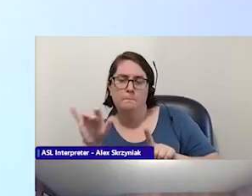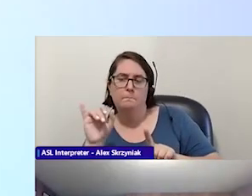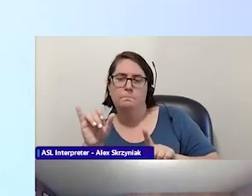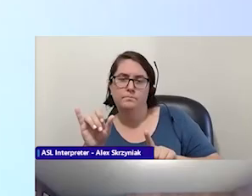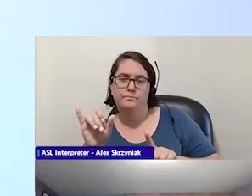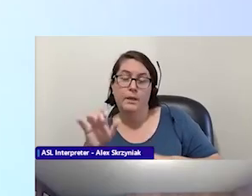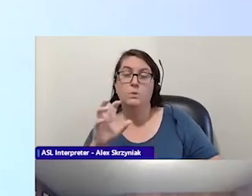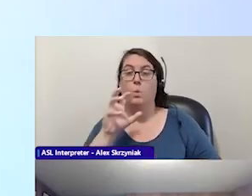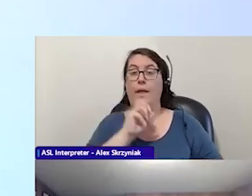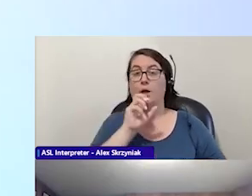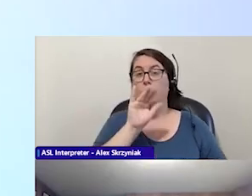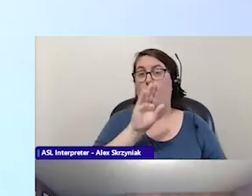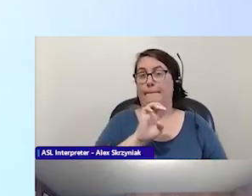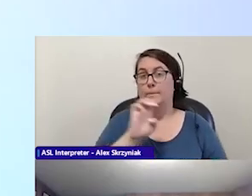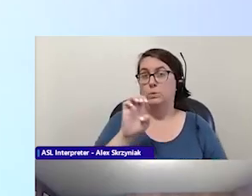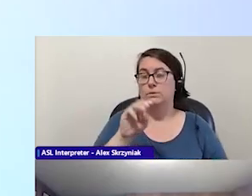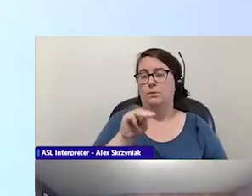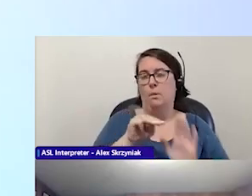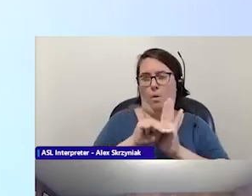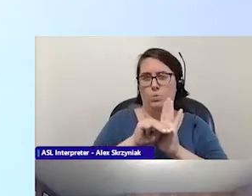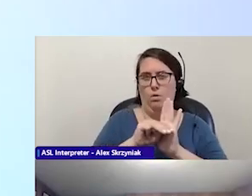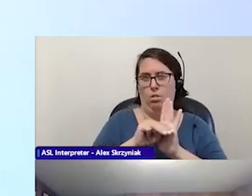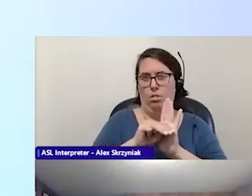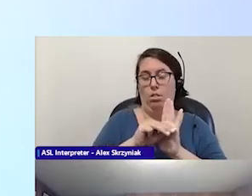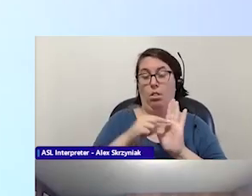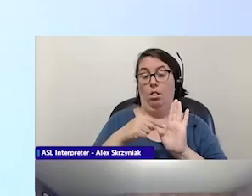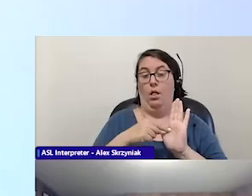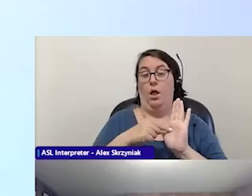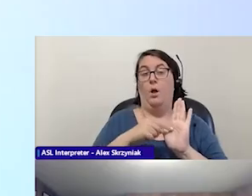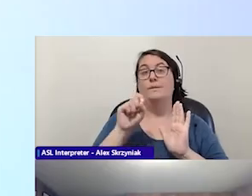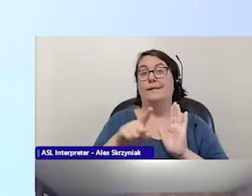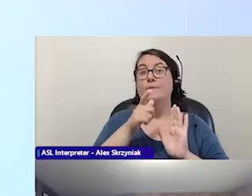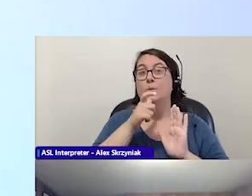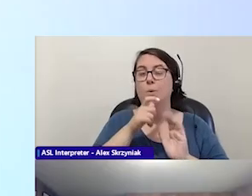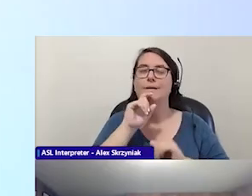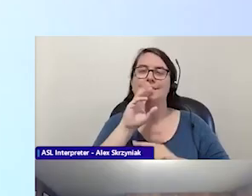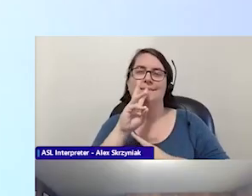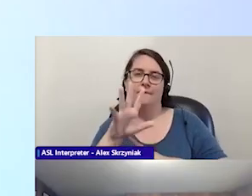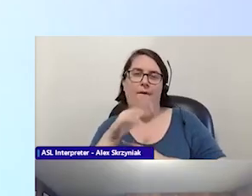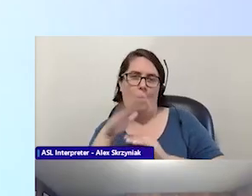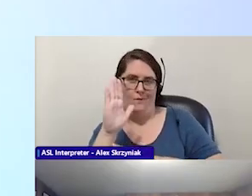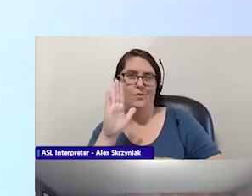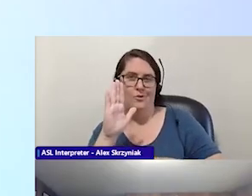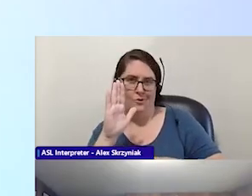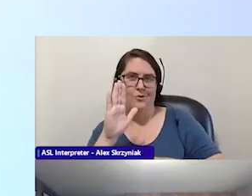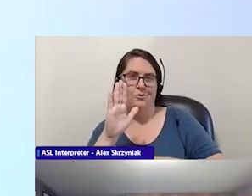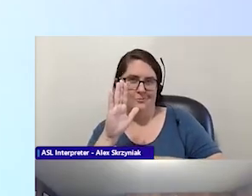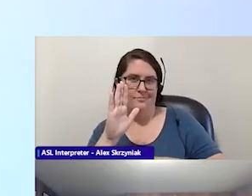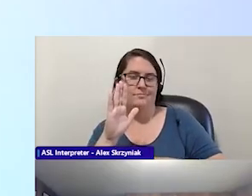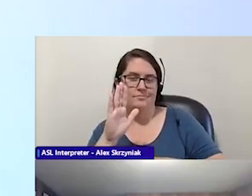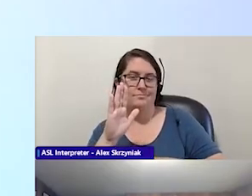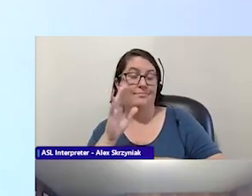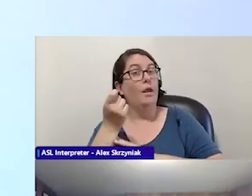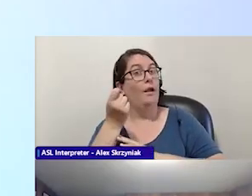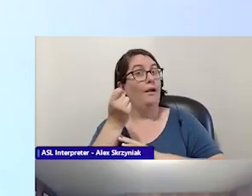elder abuse module was only asked of people who were 65 and over, and it only didn't